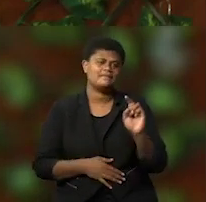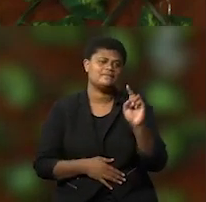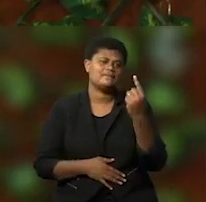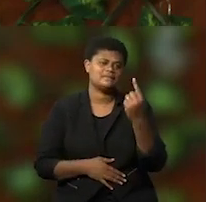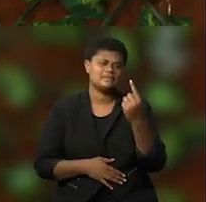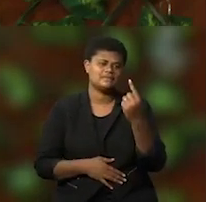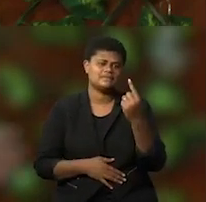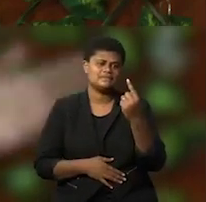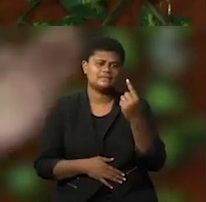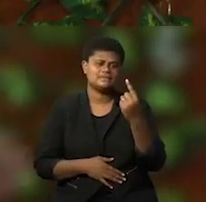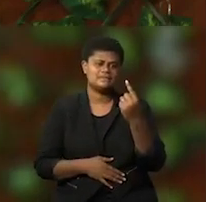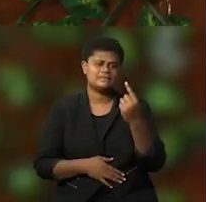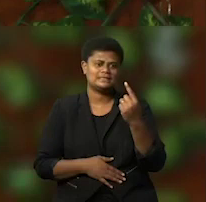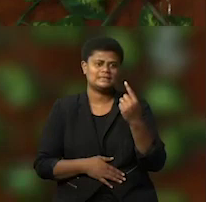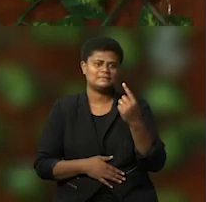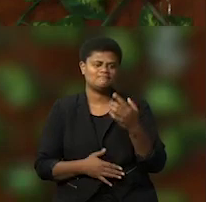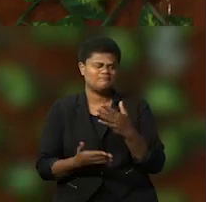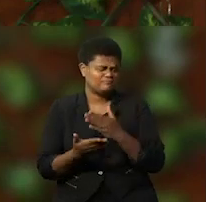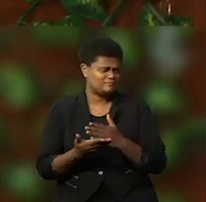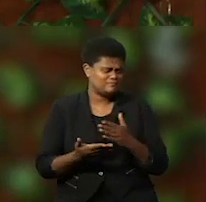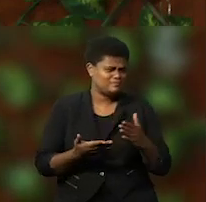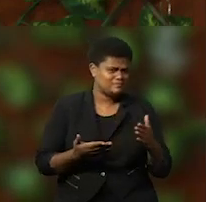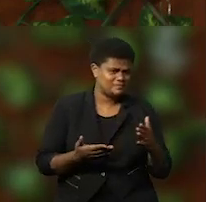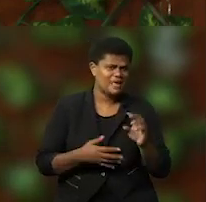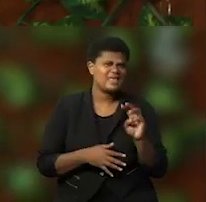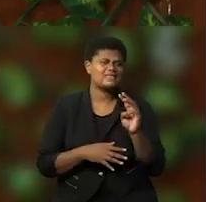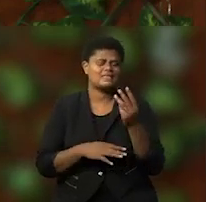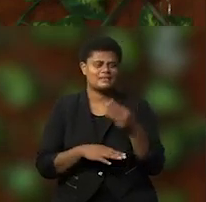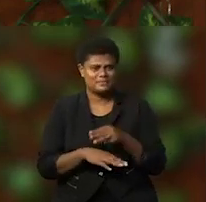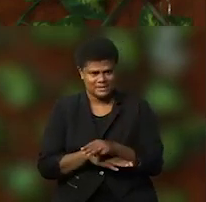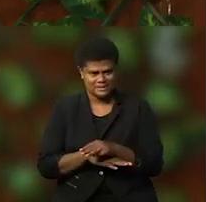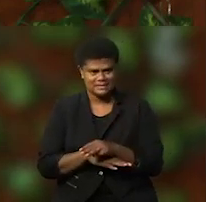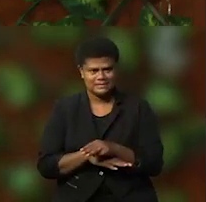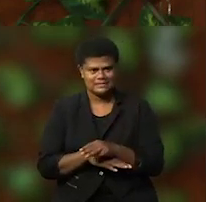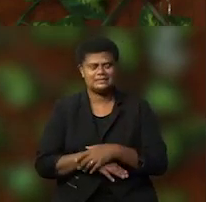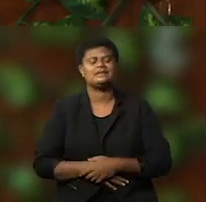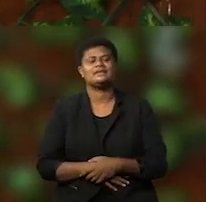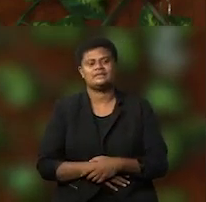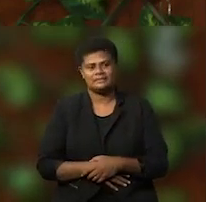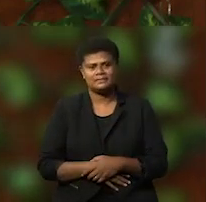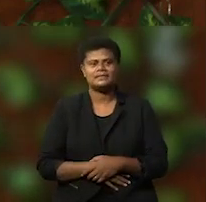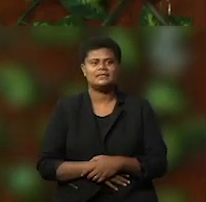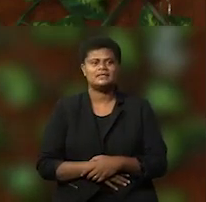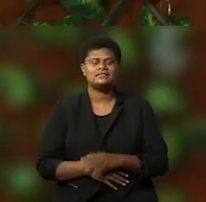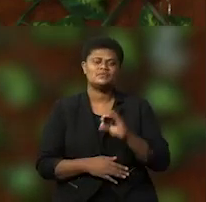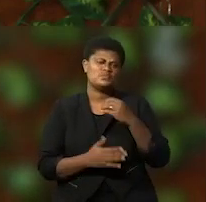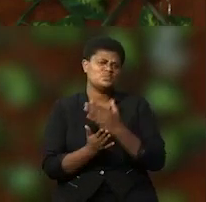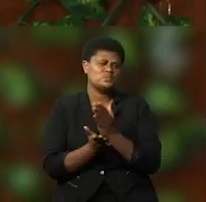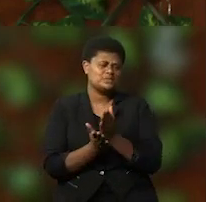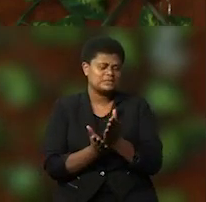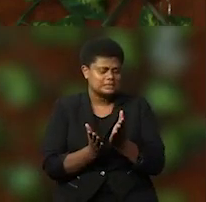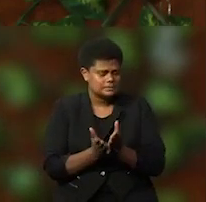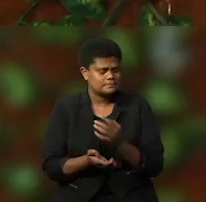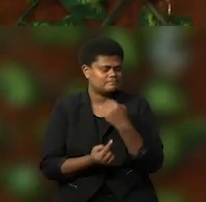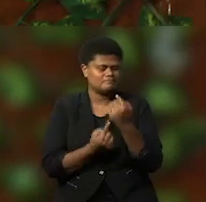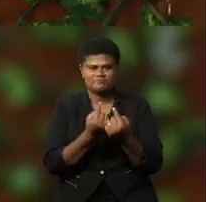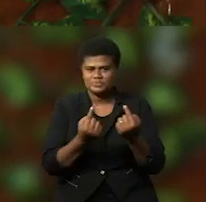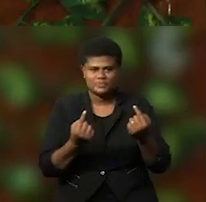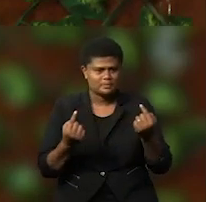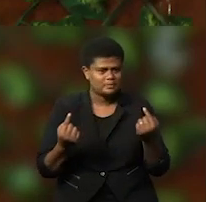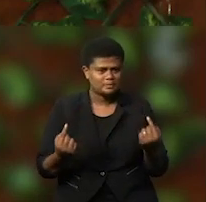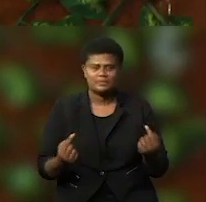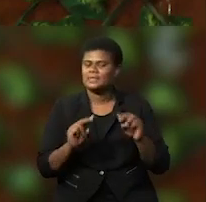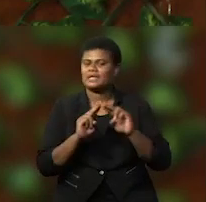we reflect on the lessons that we've learned and what all that we've shared with each of our church members, or to those